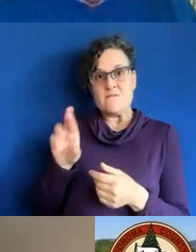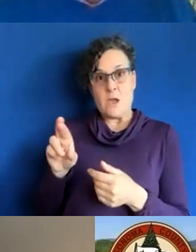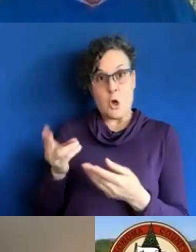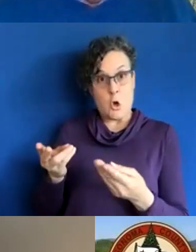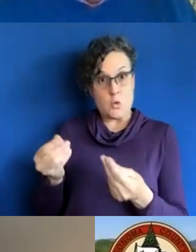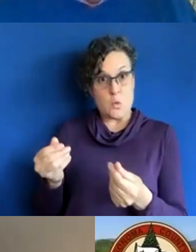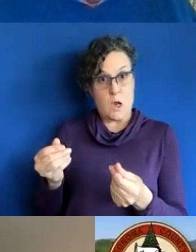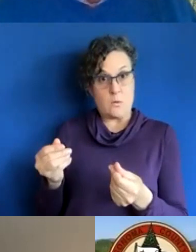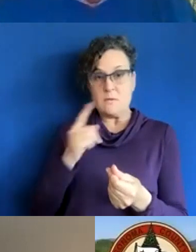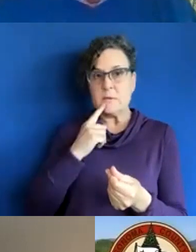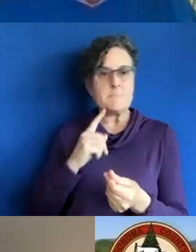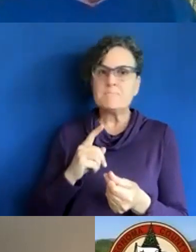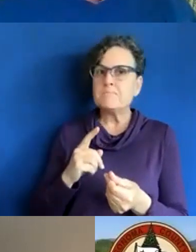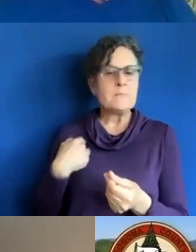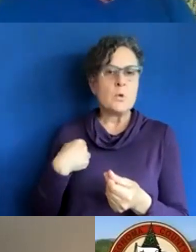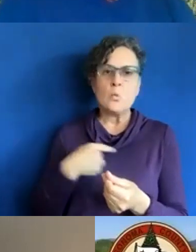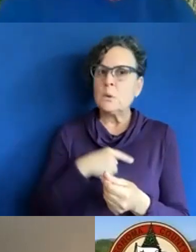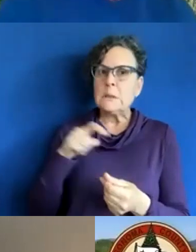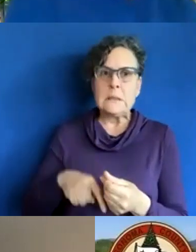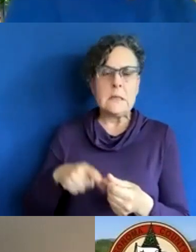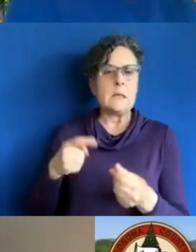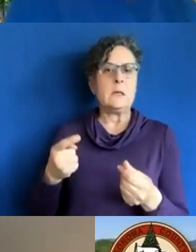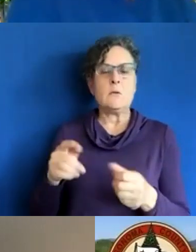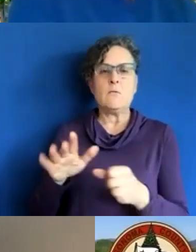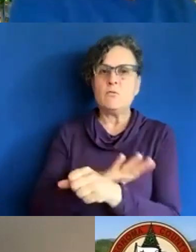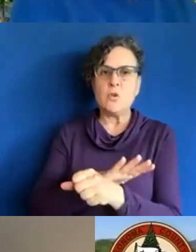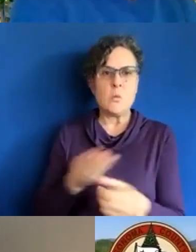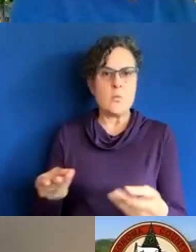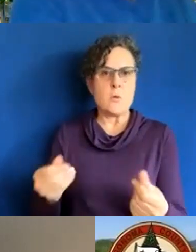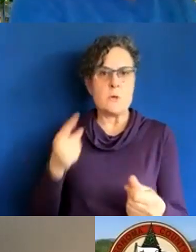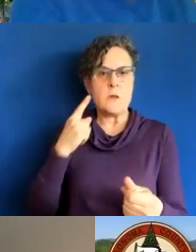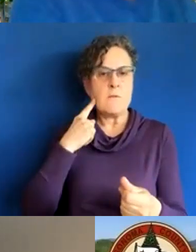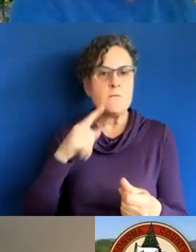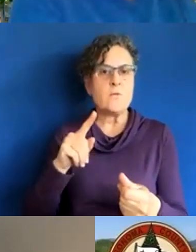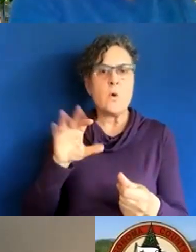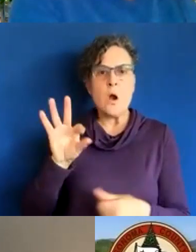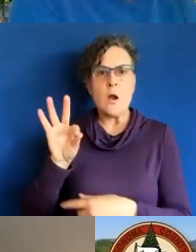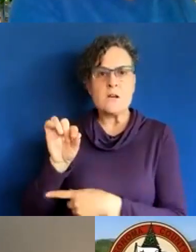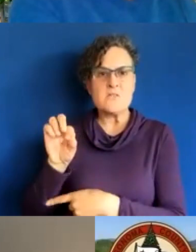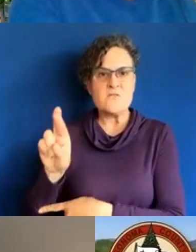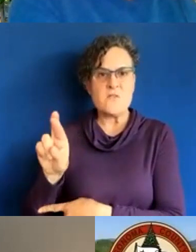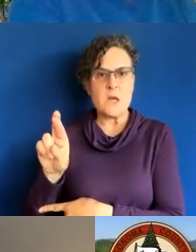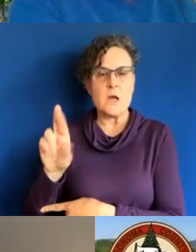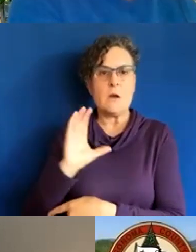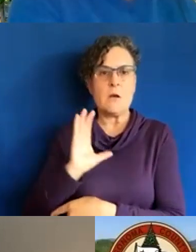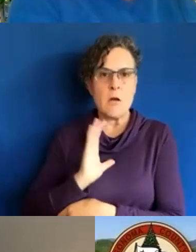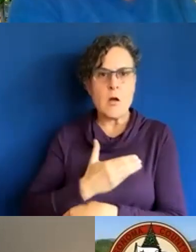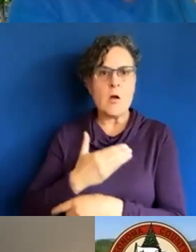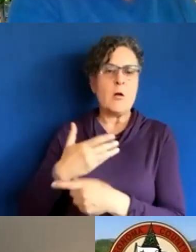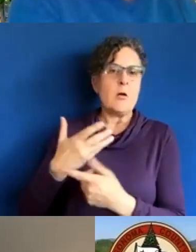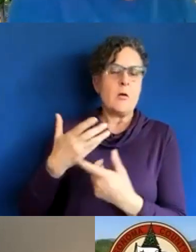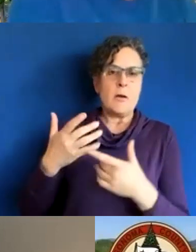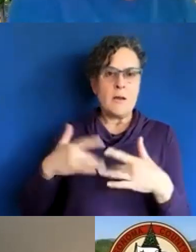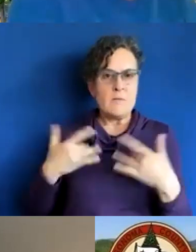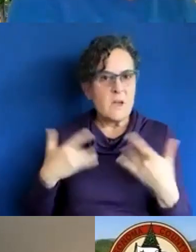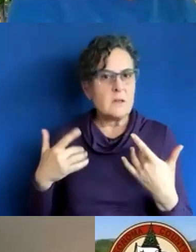fair uses demand the full use of their location, and that it wouldn't be acceptable to us